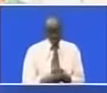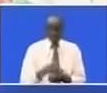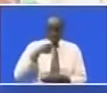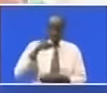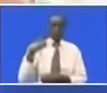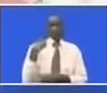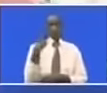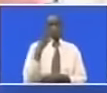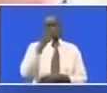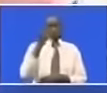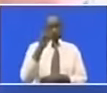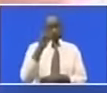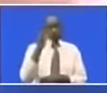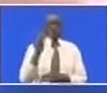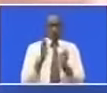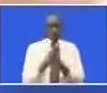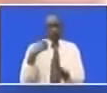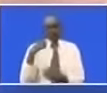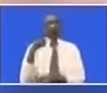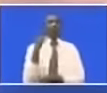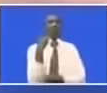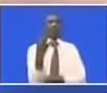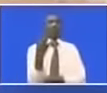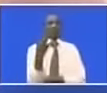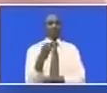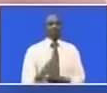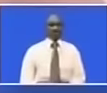was second, while Hilary Kiplimo was third.